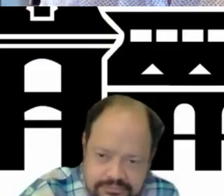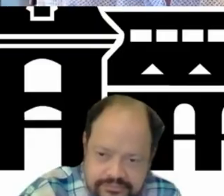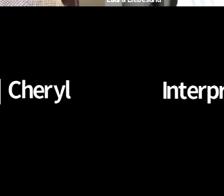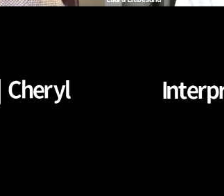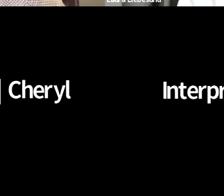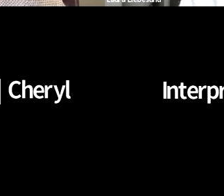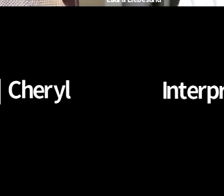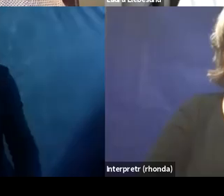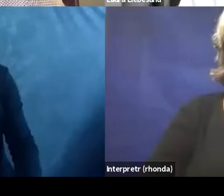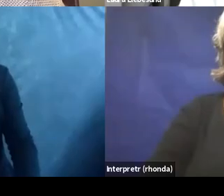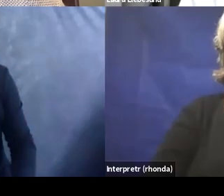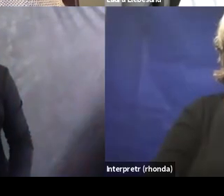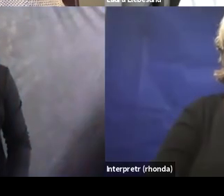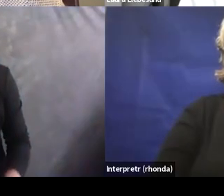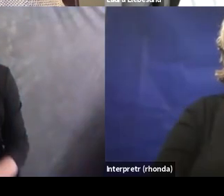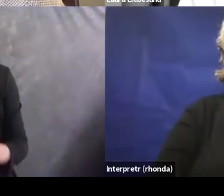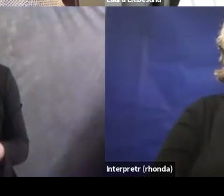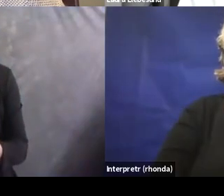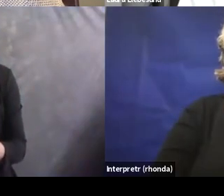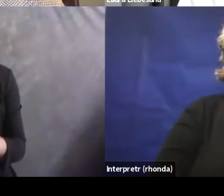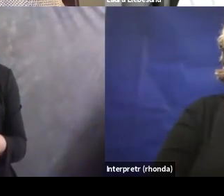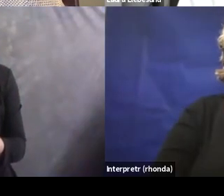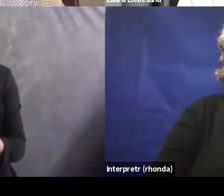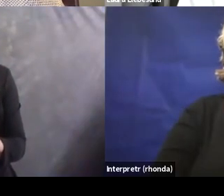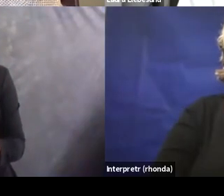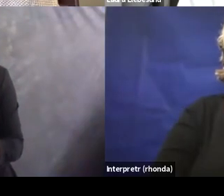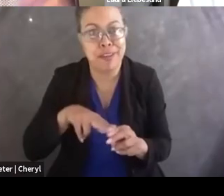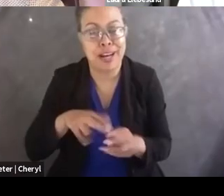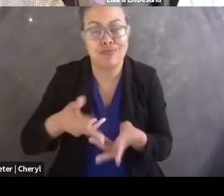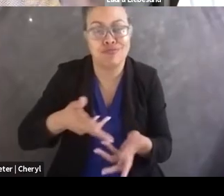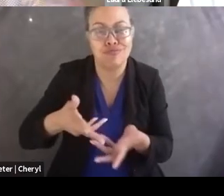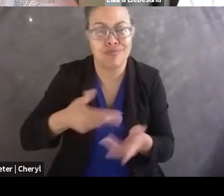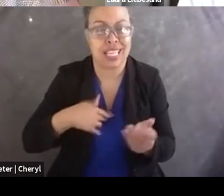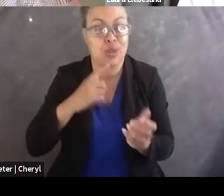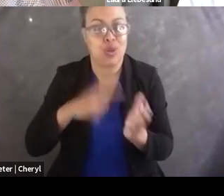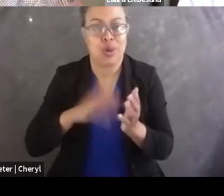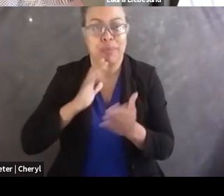A little bit of a longer clip, but you know, that was a super fun one to be a part of and listen to. And you saw the image of